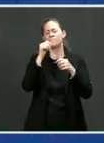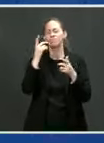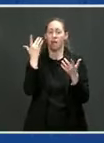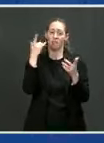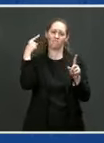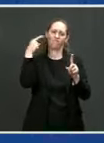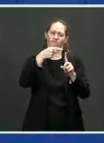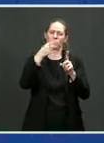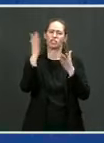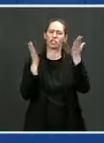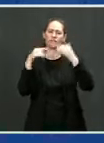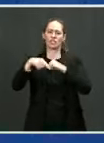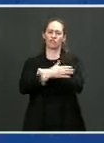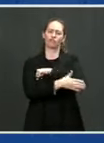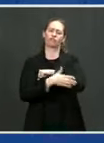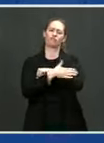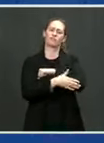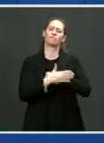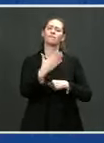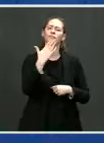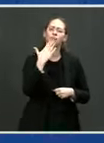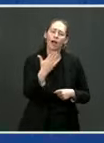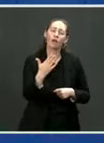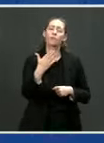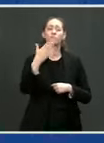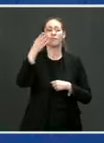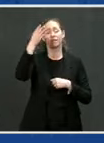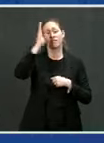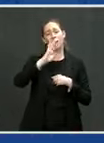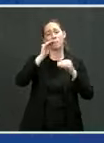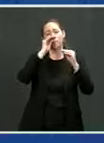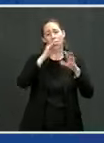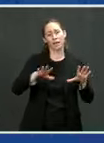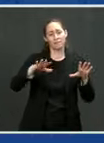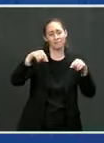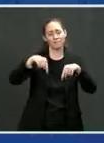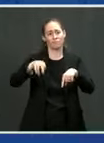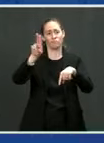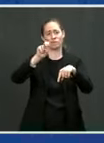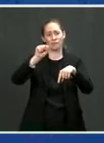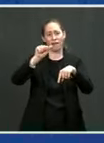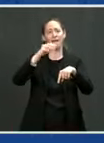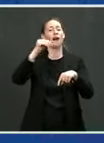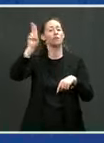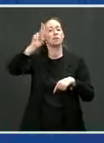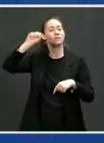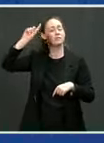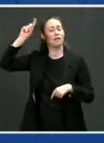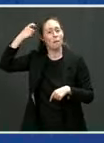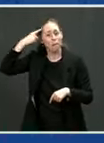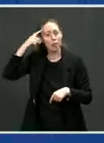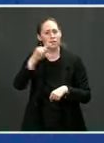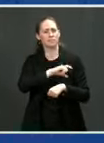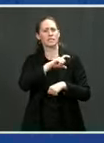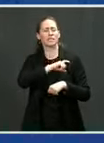you. May God bless the United States Capitol Police Force and all who work to keep our nation safe.